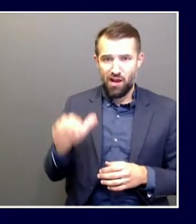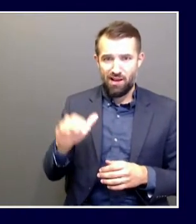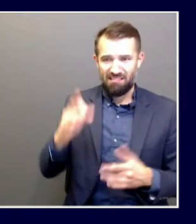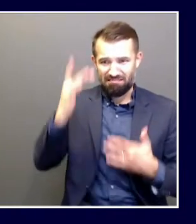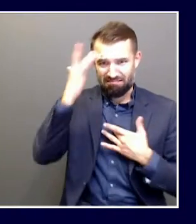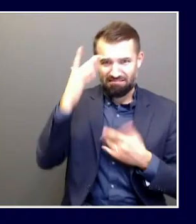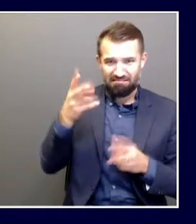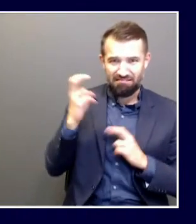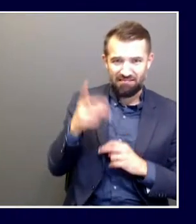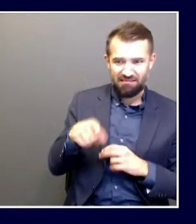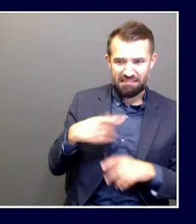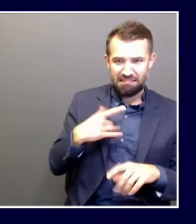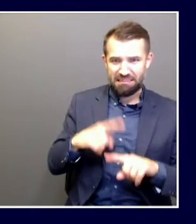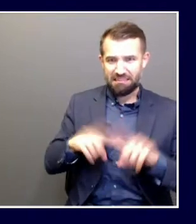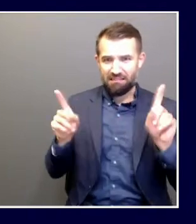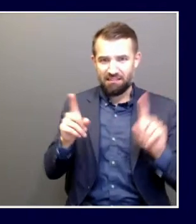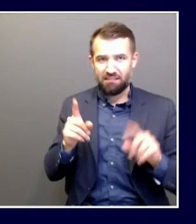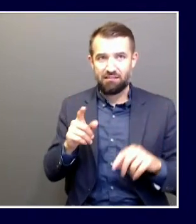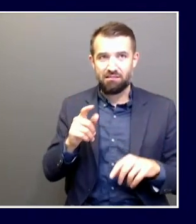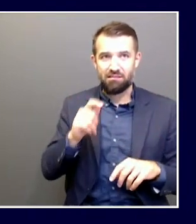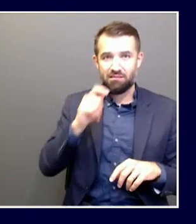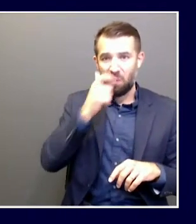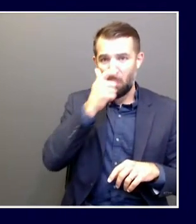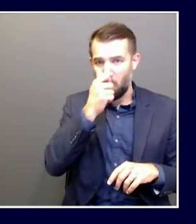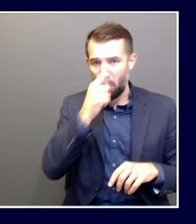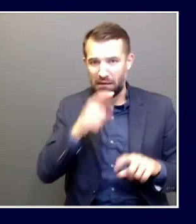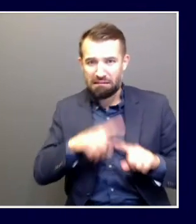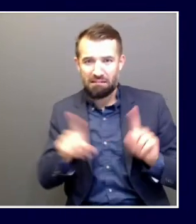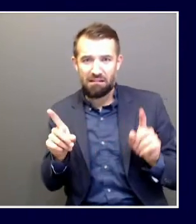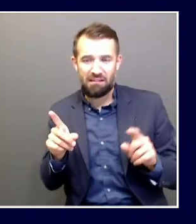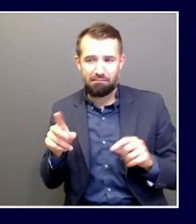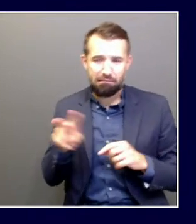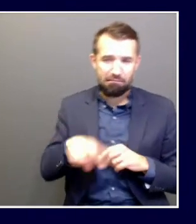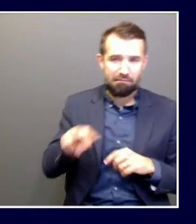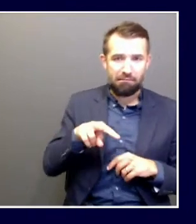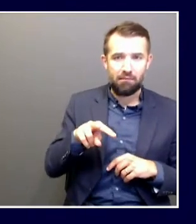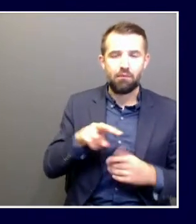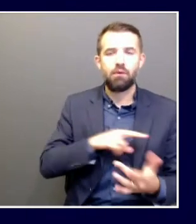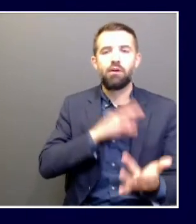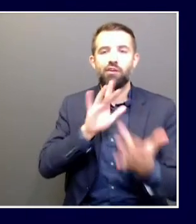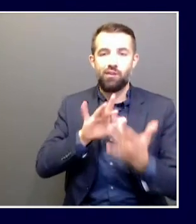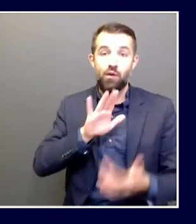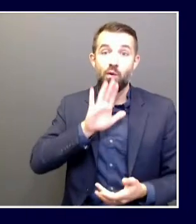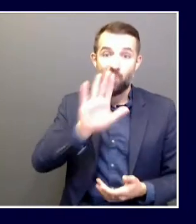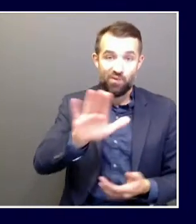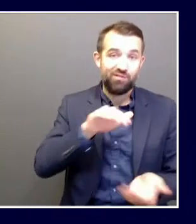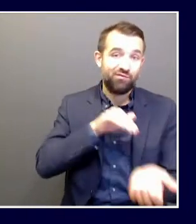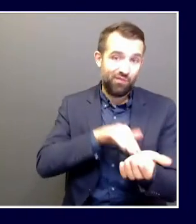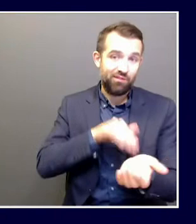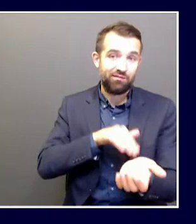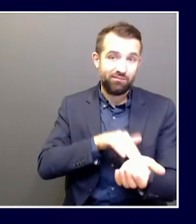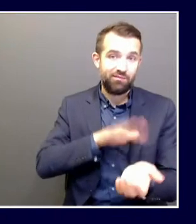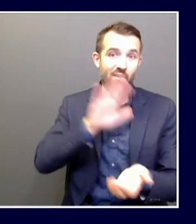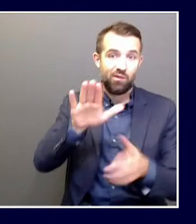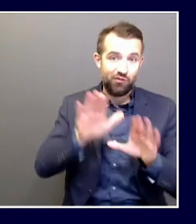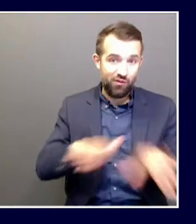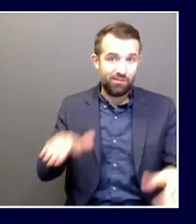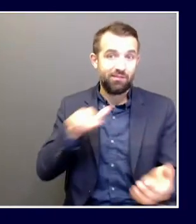the sniffles, call your healthcare provider, call that nurse practitioner or that pediatrician, and make sure you're touching base with the